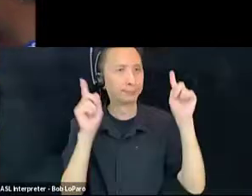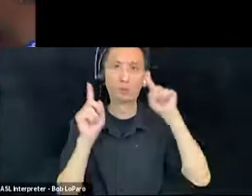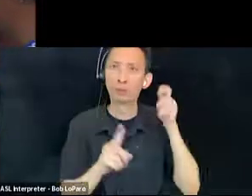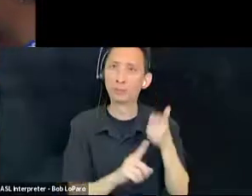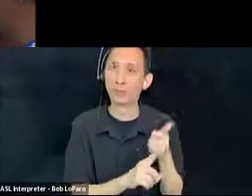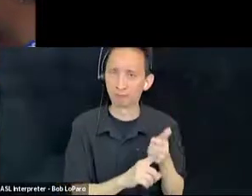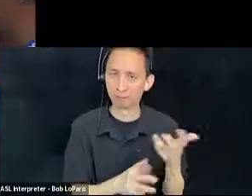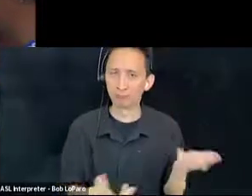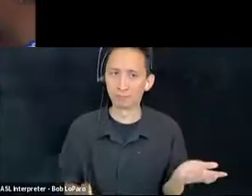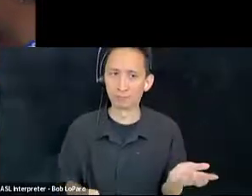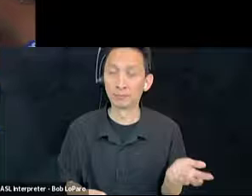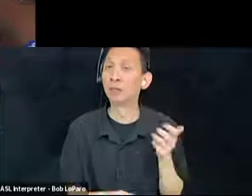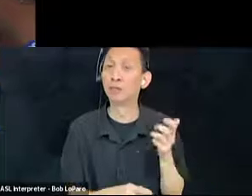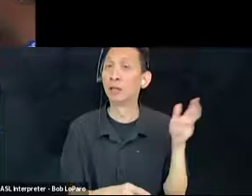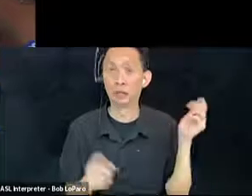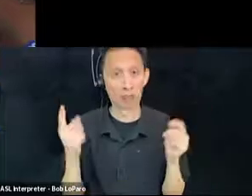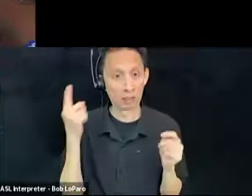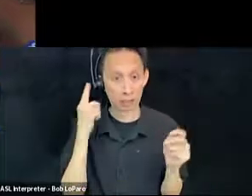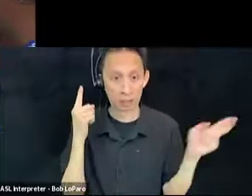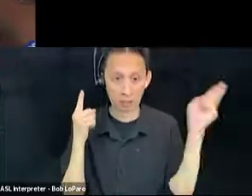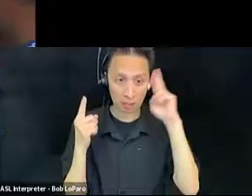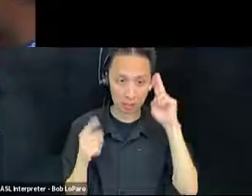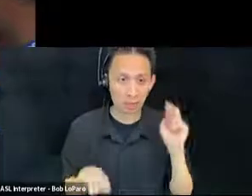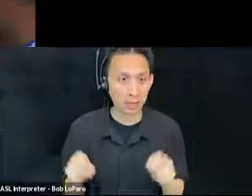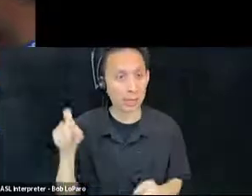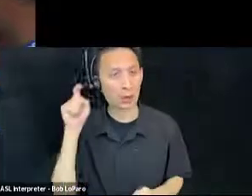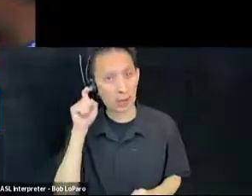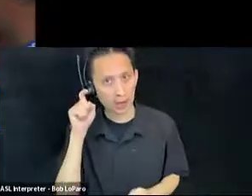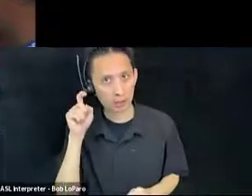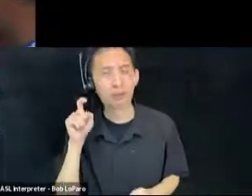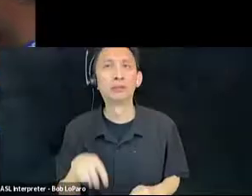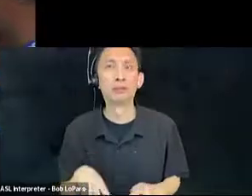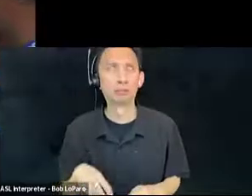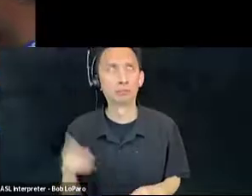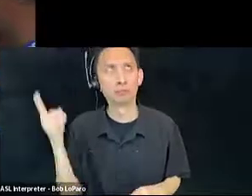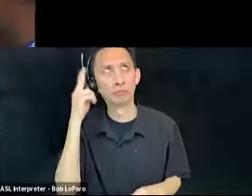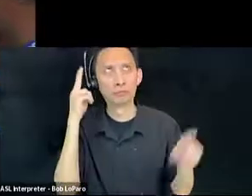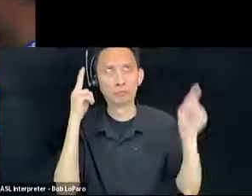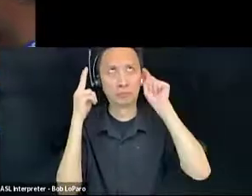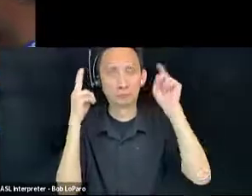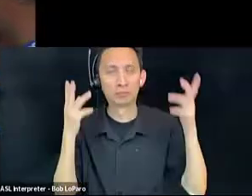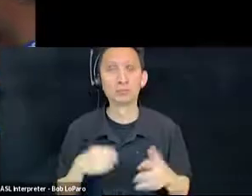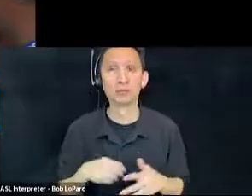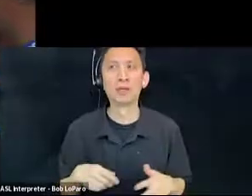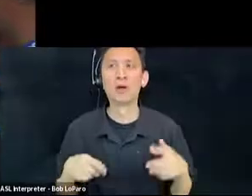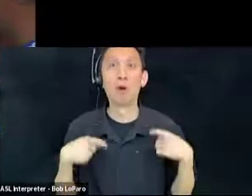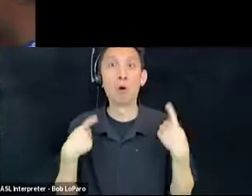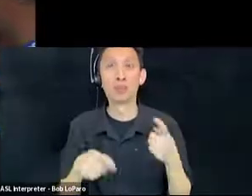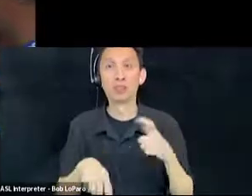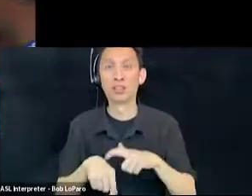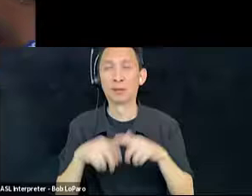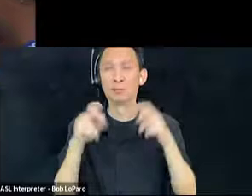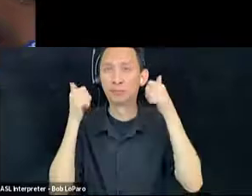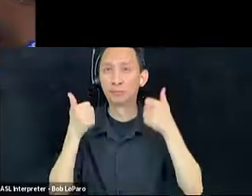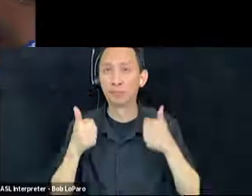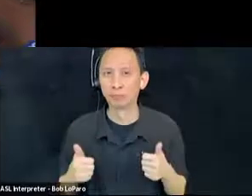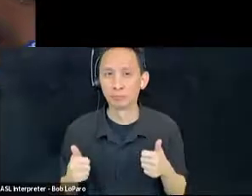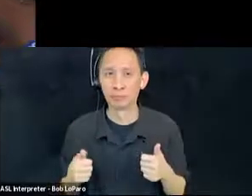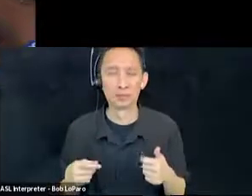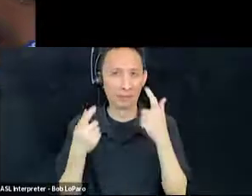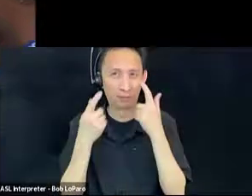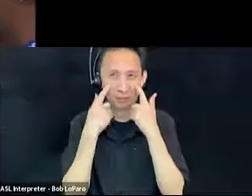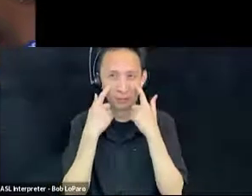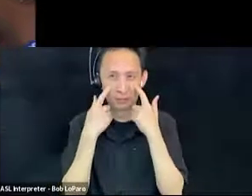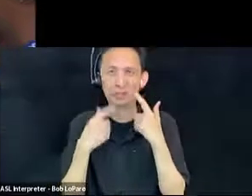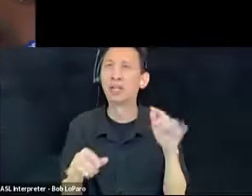he has a cochlear implant on one side and a hearing aid on the other and had degenerative loss over time. And vision is a lot